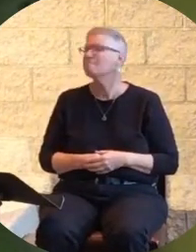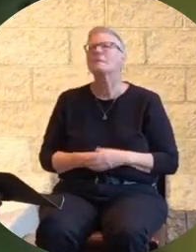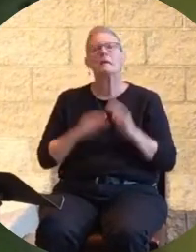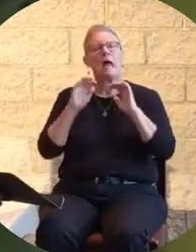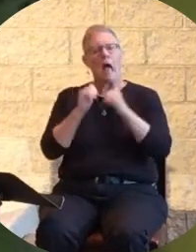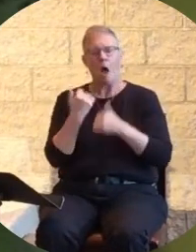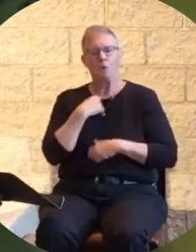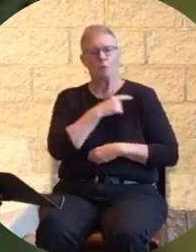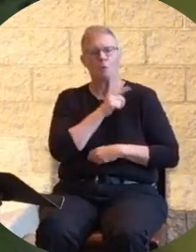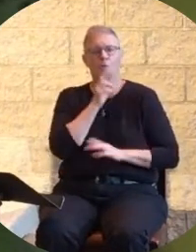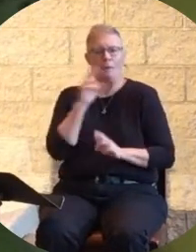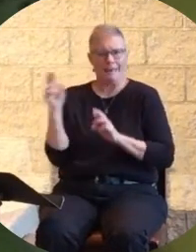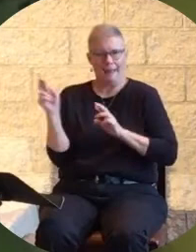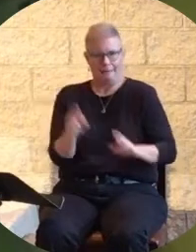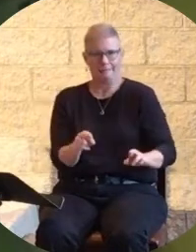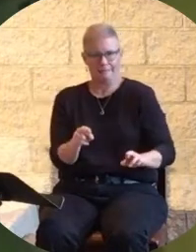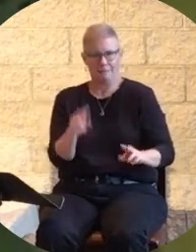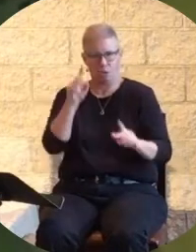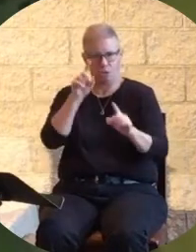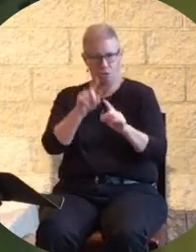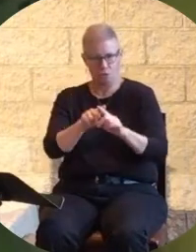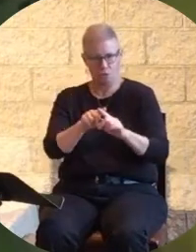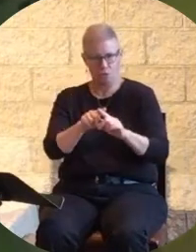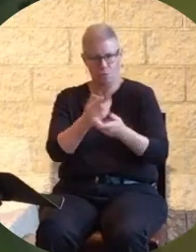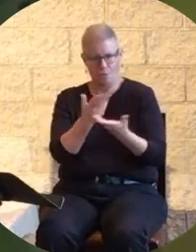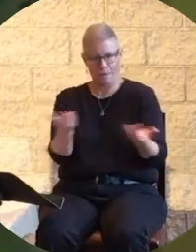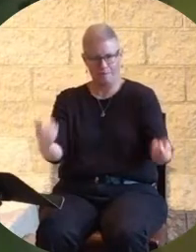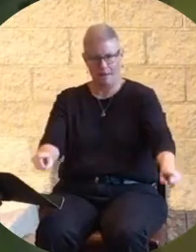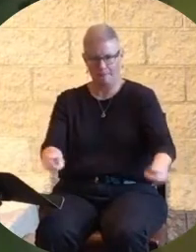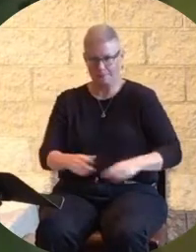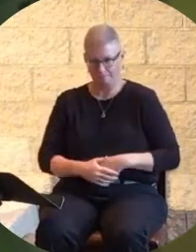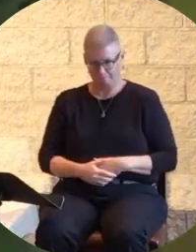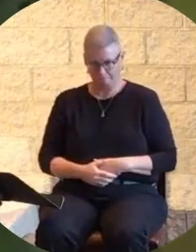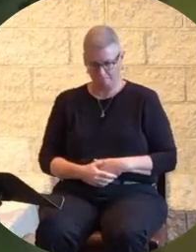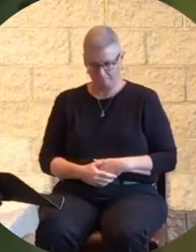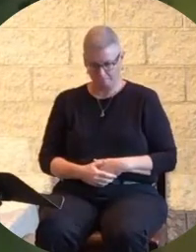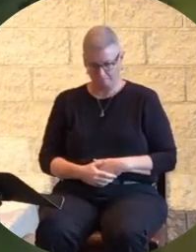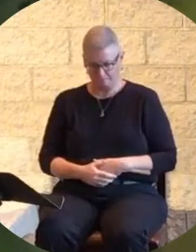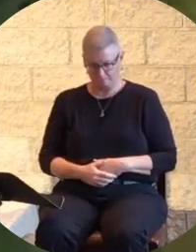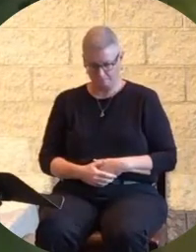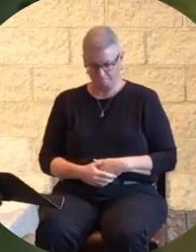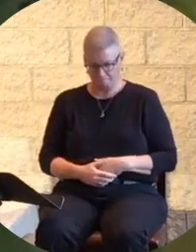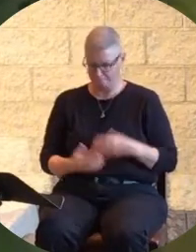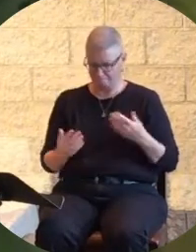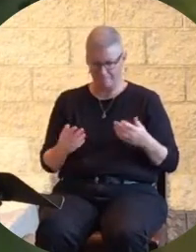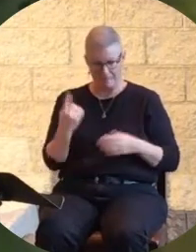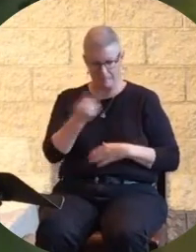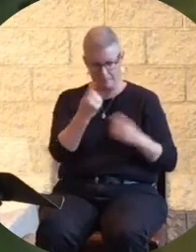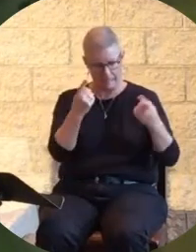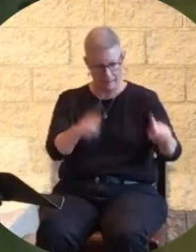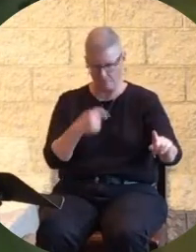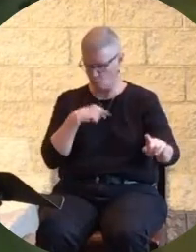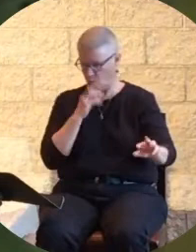how are we reacting to the things that happen? How do we respond?